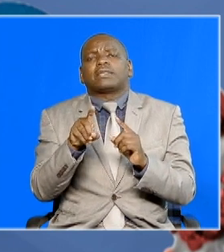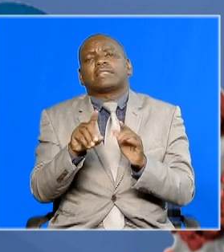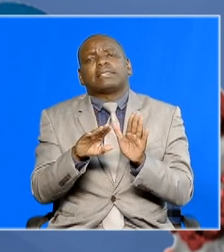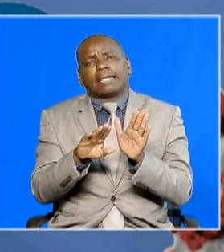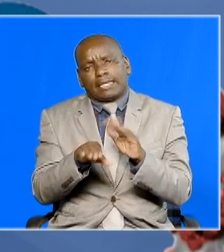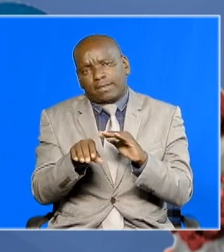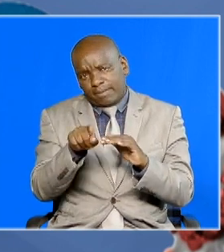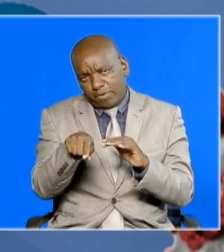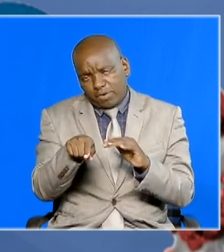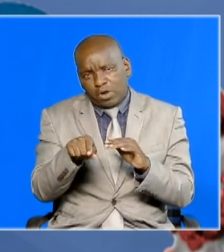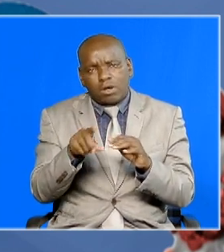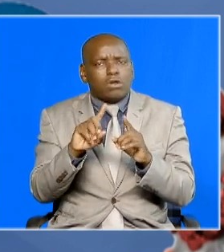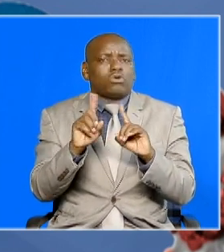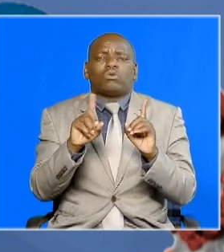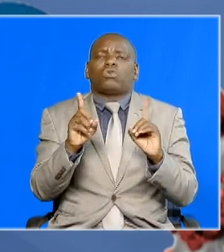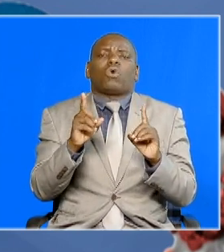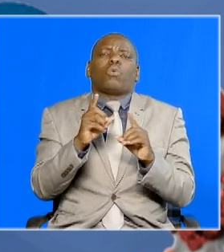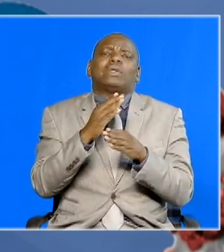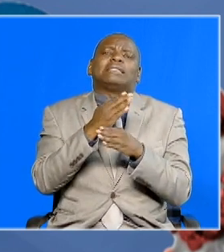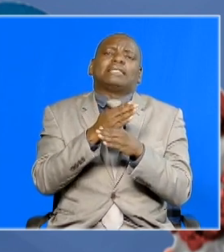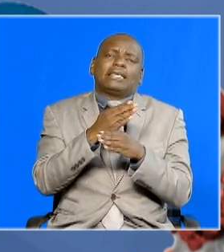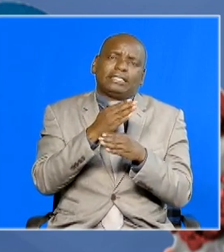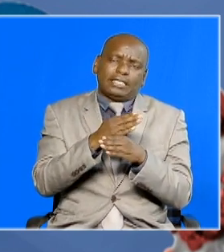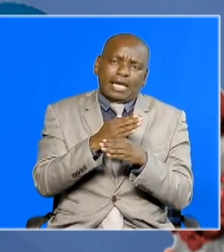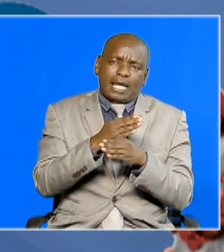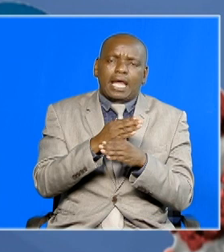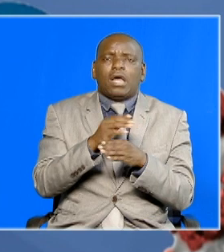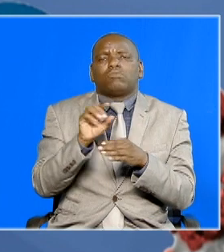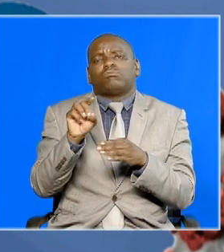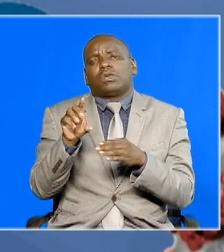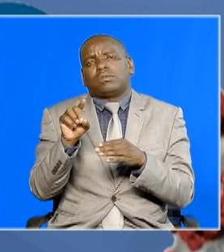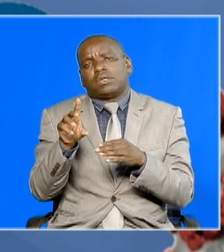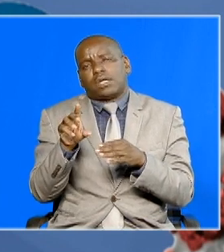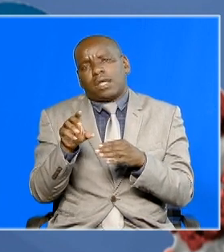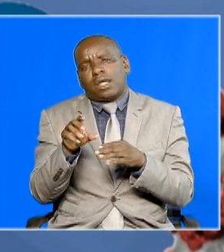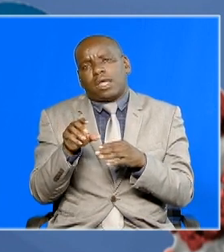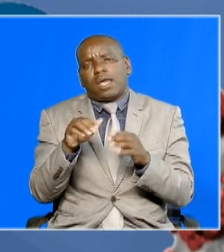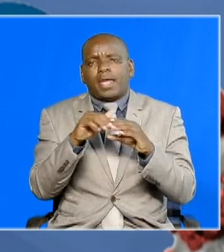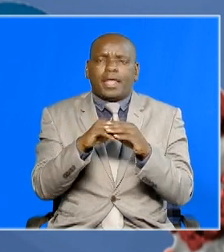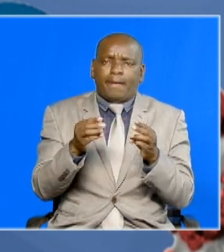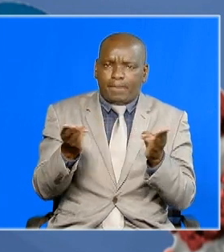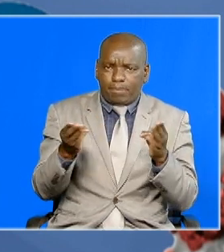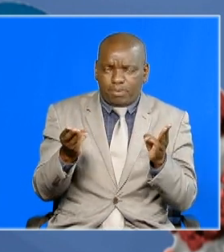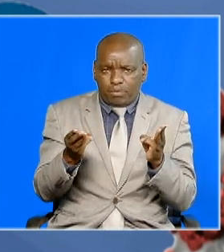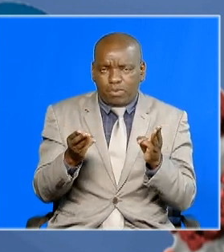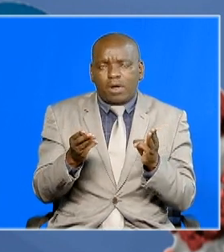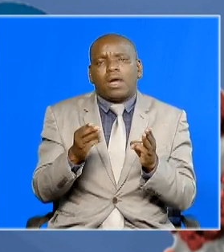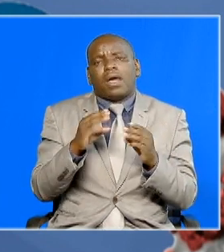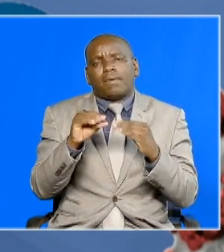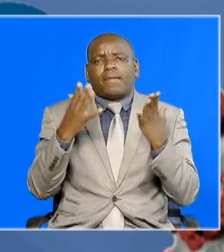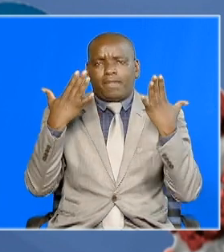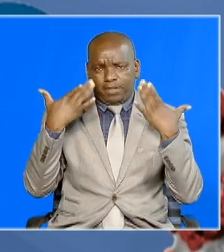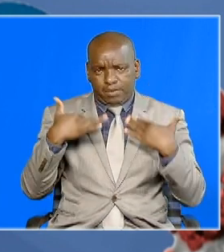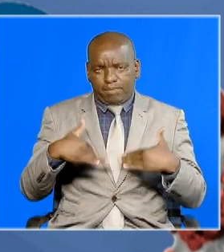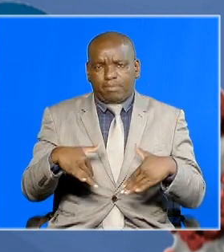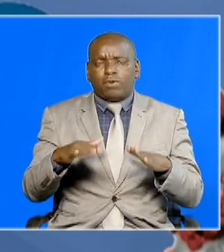vaccine with no risk of causing the actual disease. The inactivated virus causes the